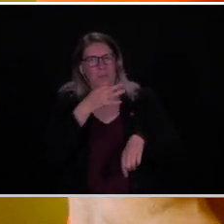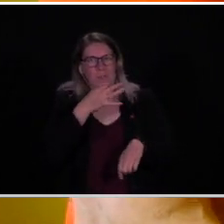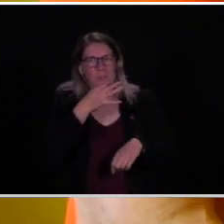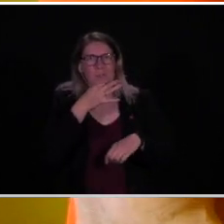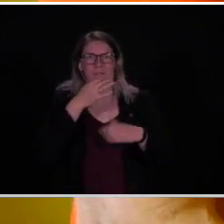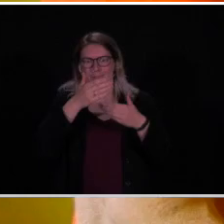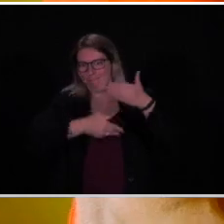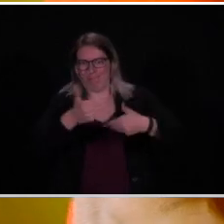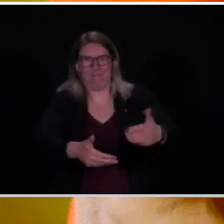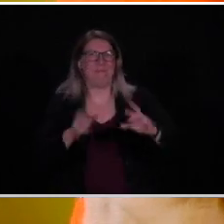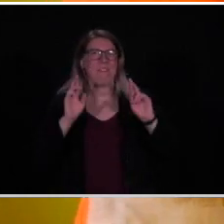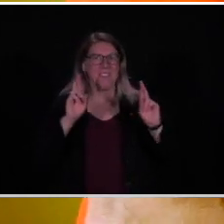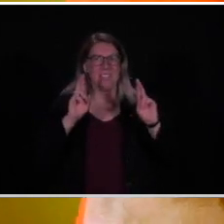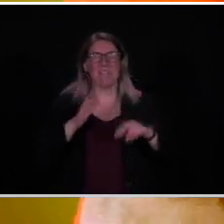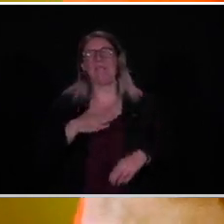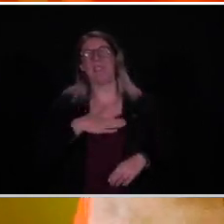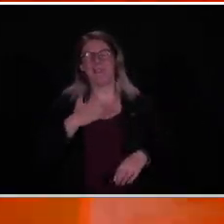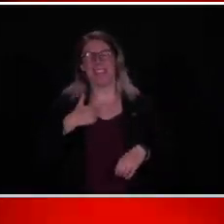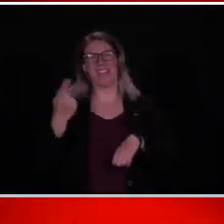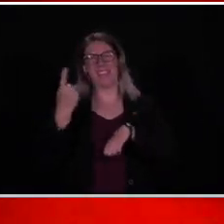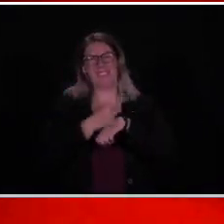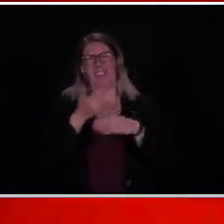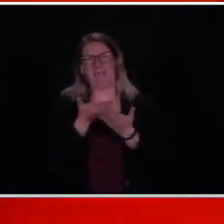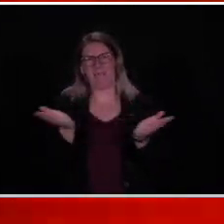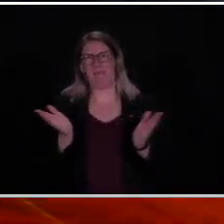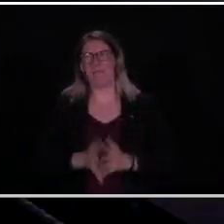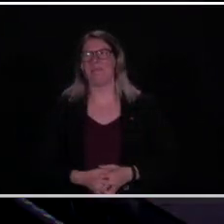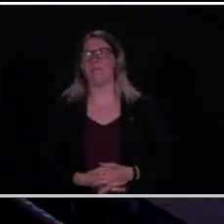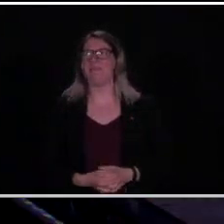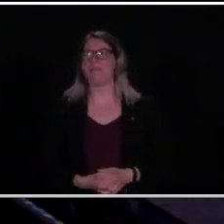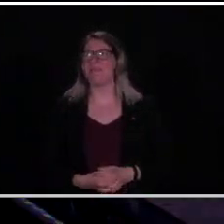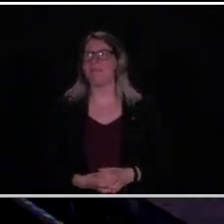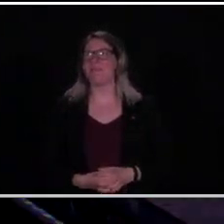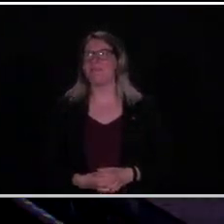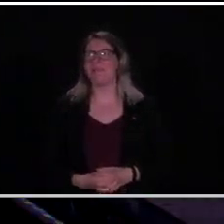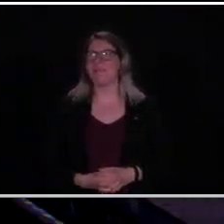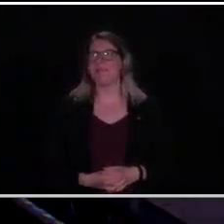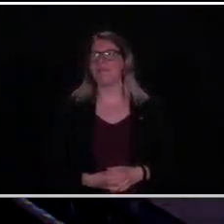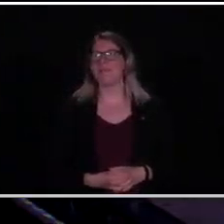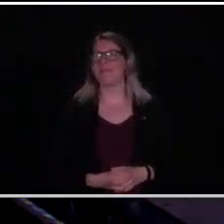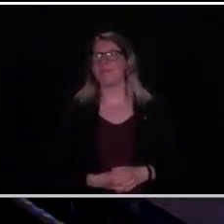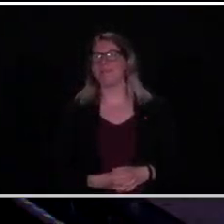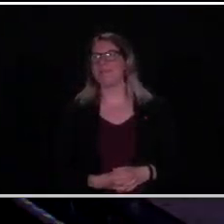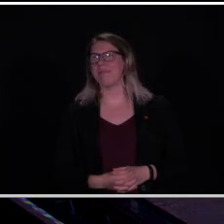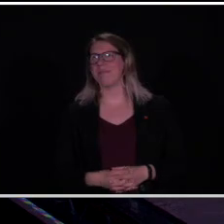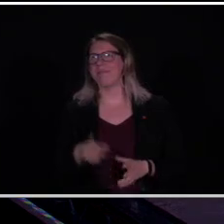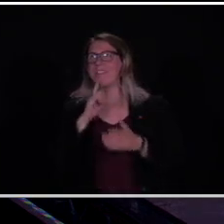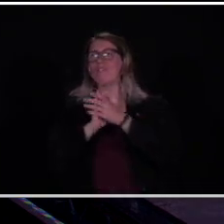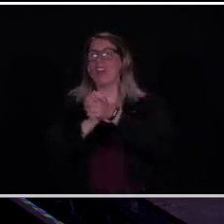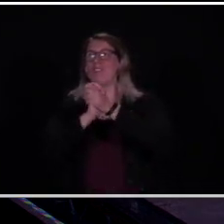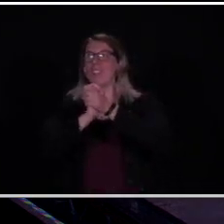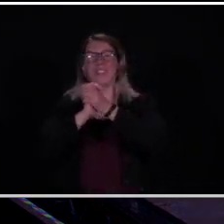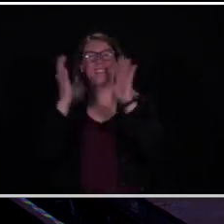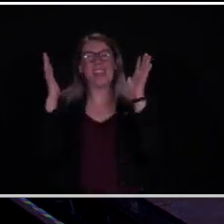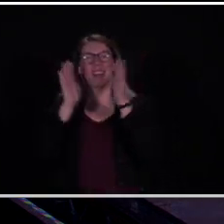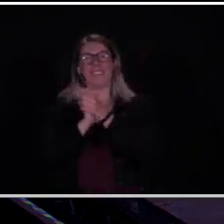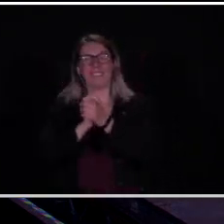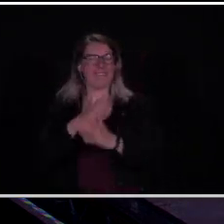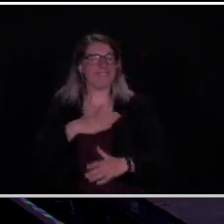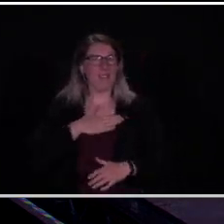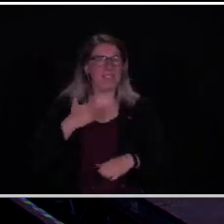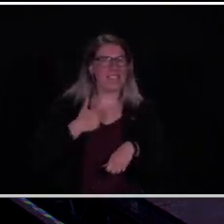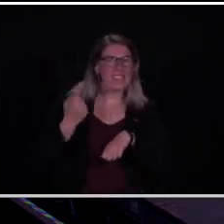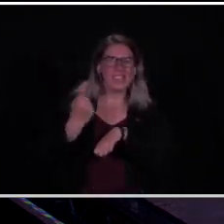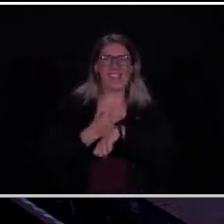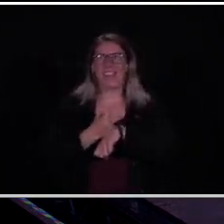back on the road. Happy Canada Day. Can Congratulations. Happy Canada Day.